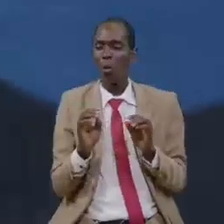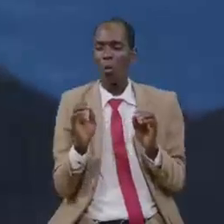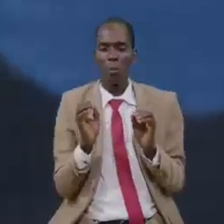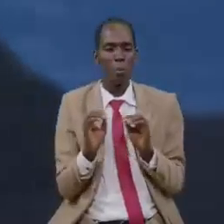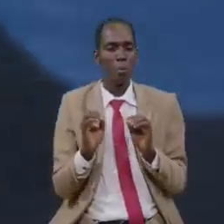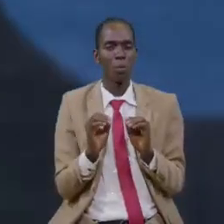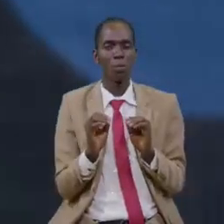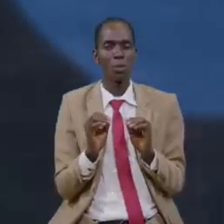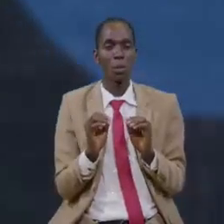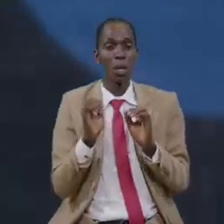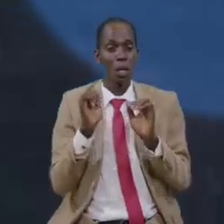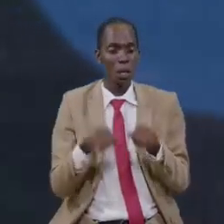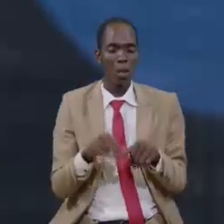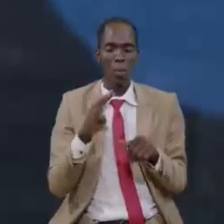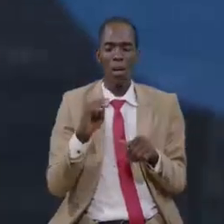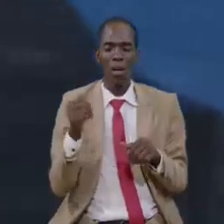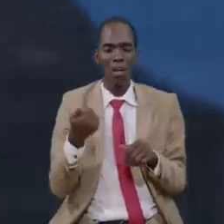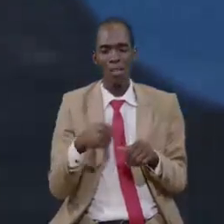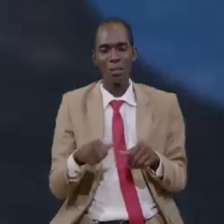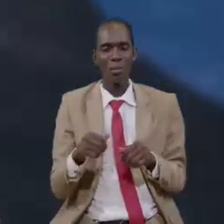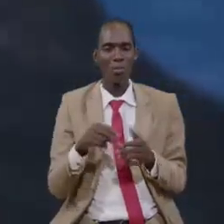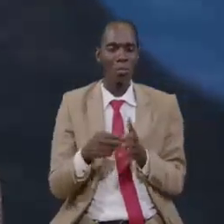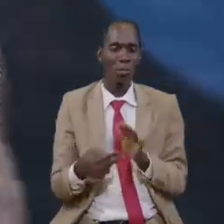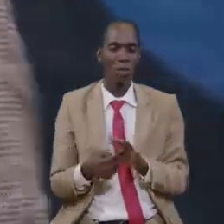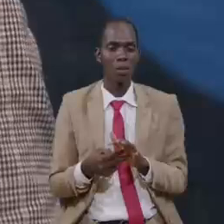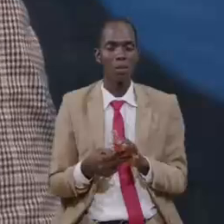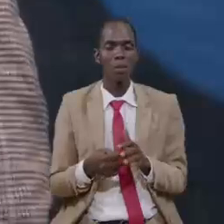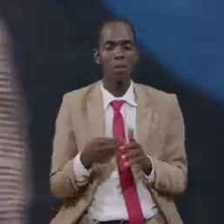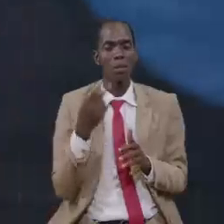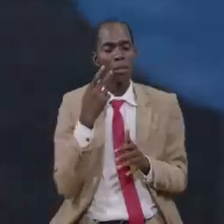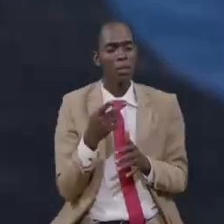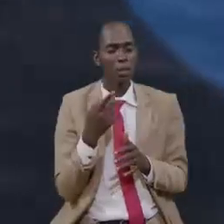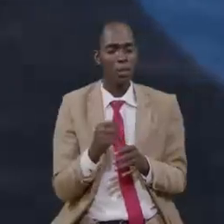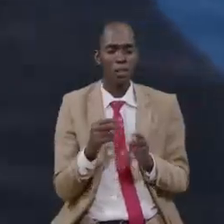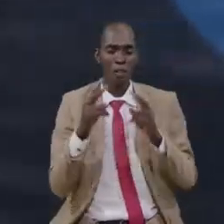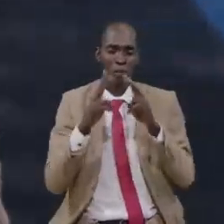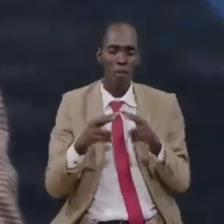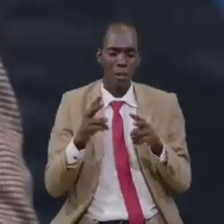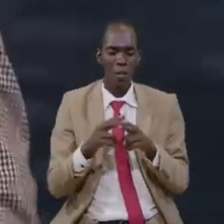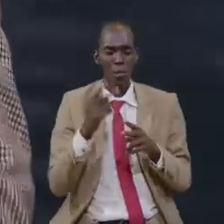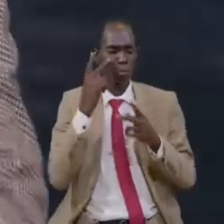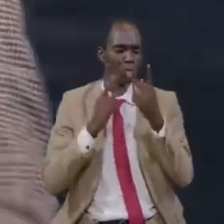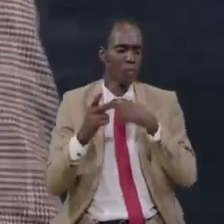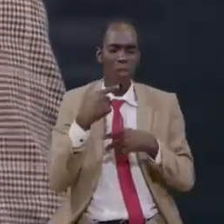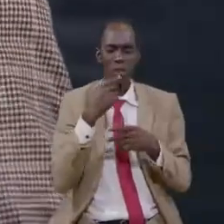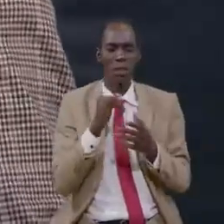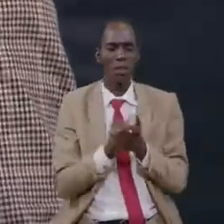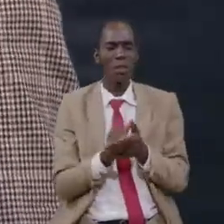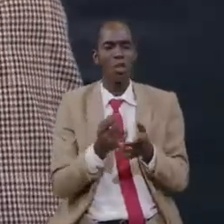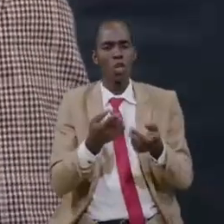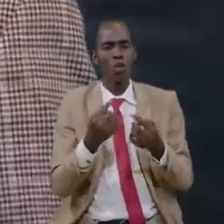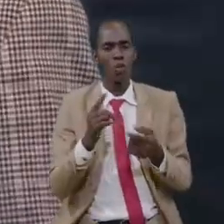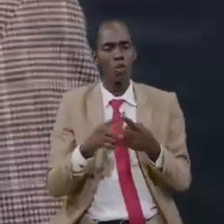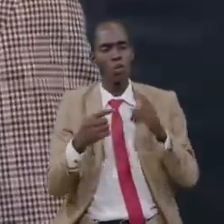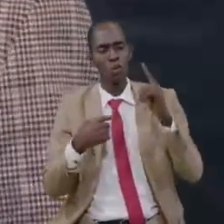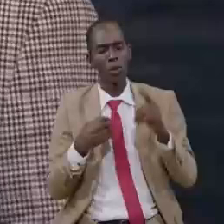any means. The village prophet there saying, come to me, I will do this for you. None